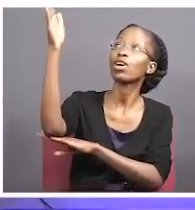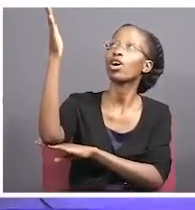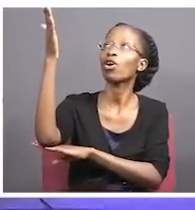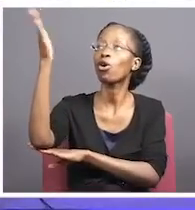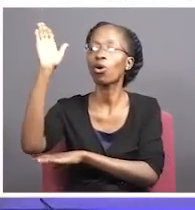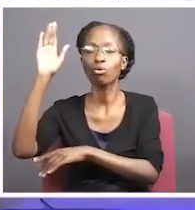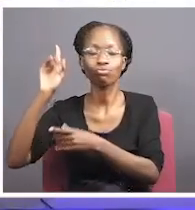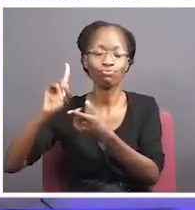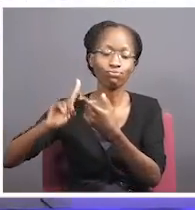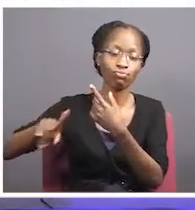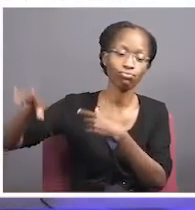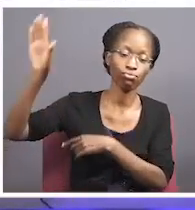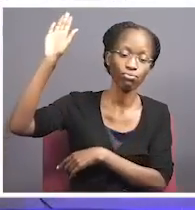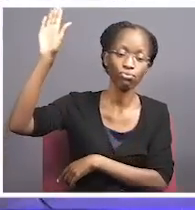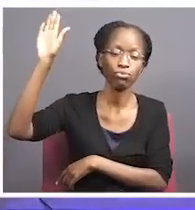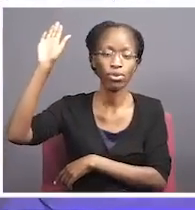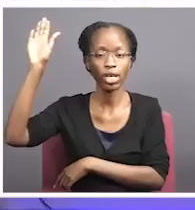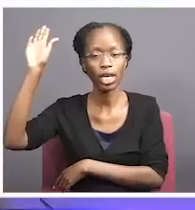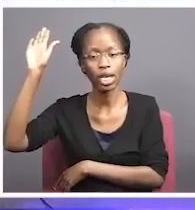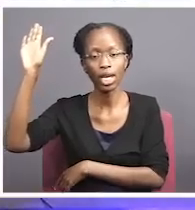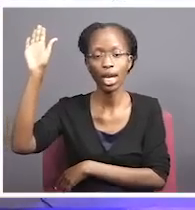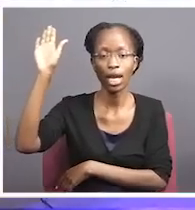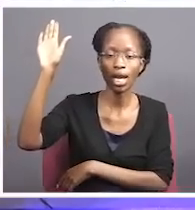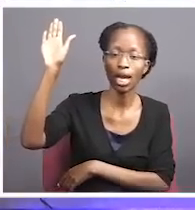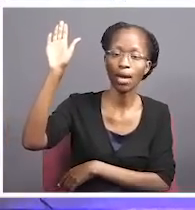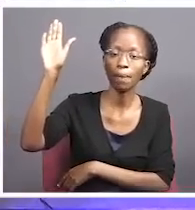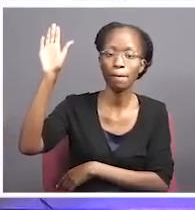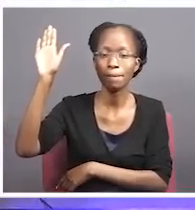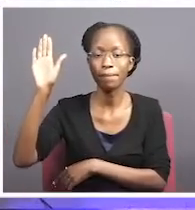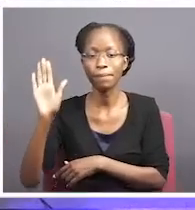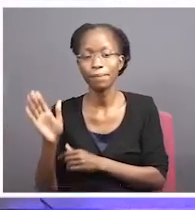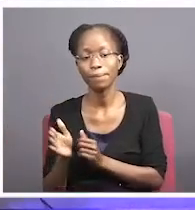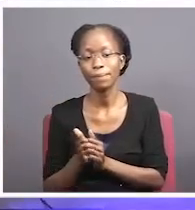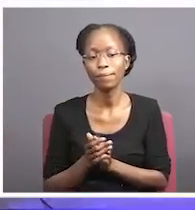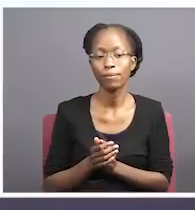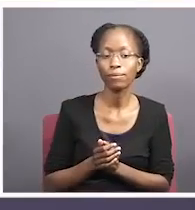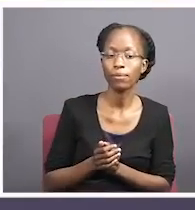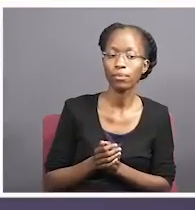my Savior God, to